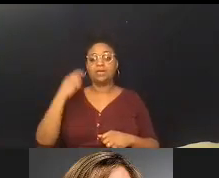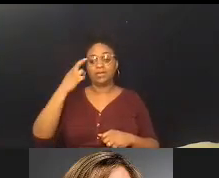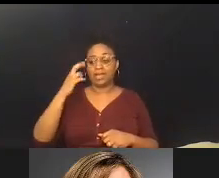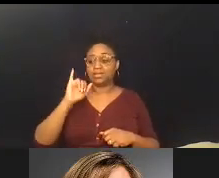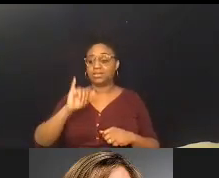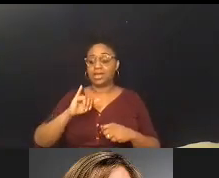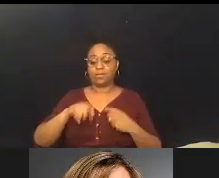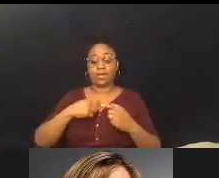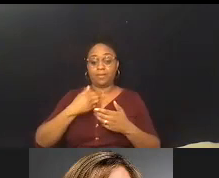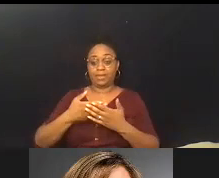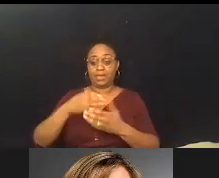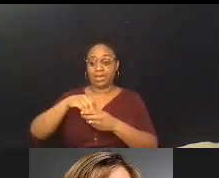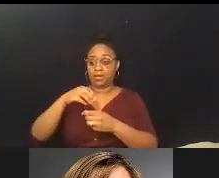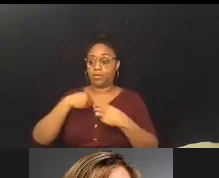being